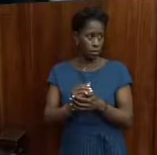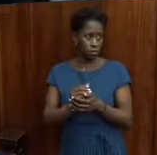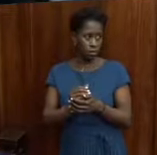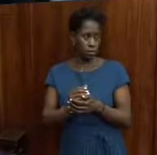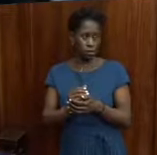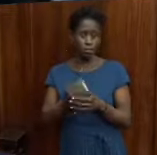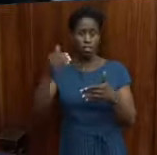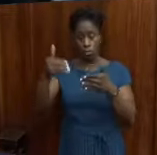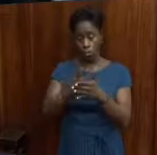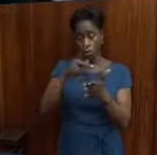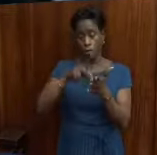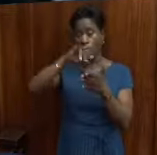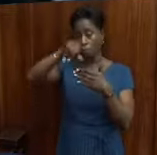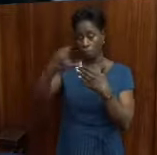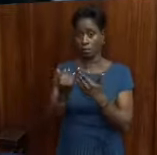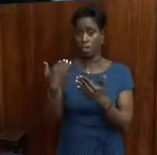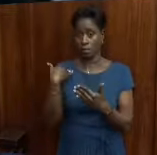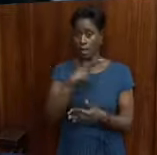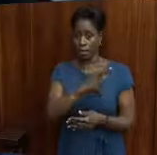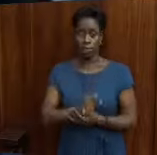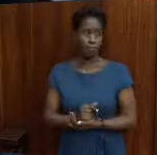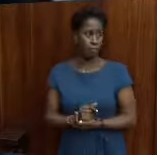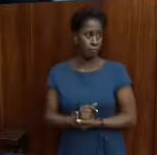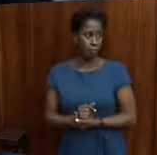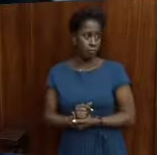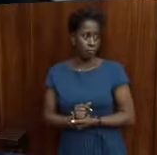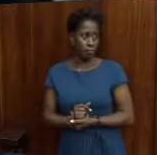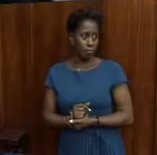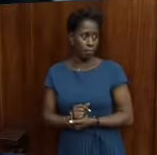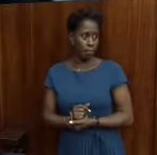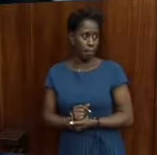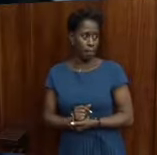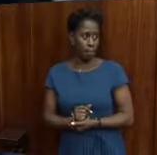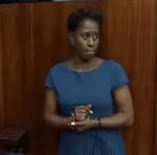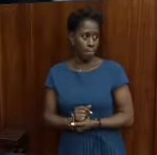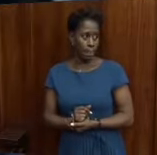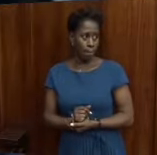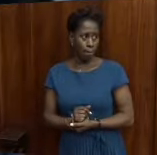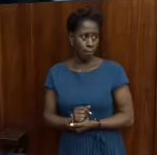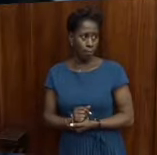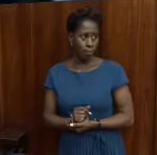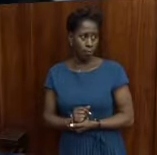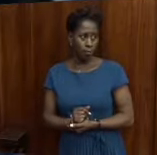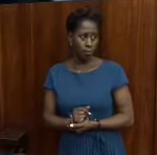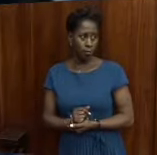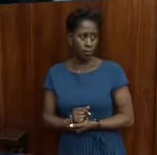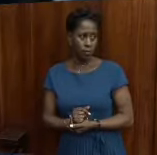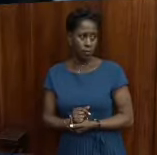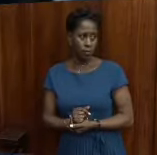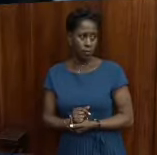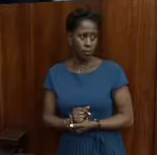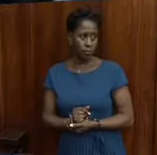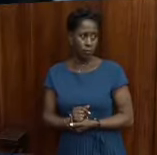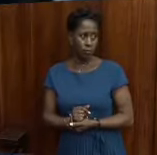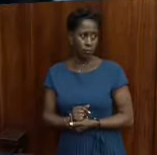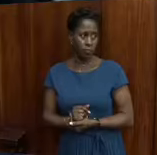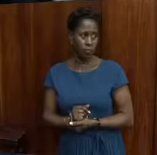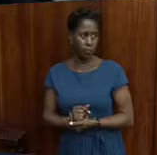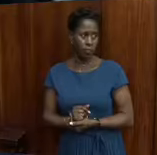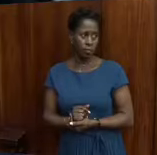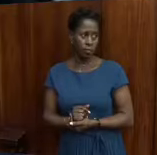undertaken by the Central Statistical Office. On the census alone, in excess of 500 enumerators